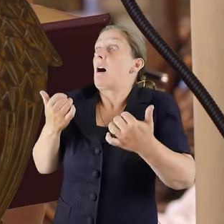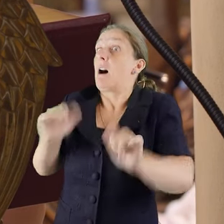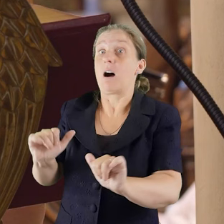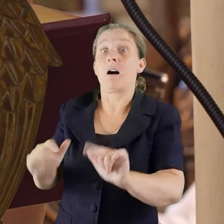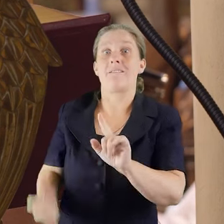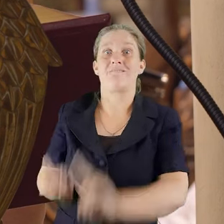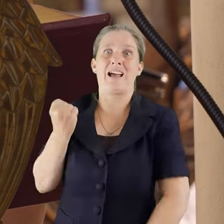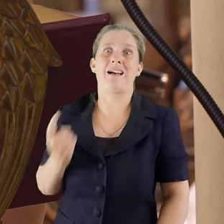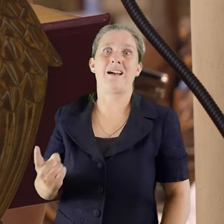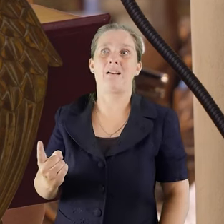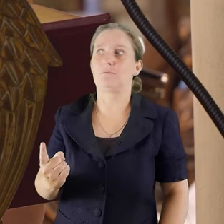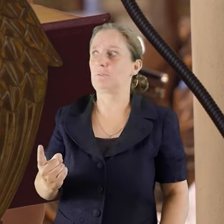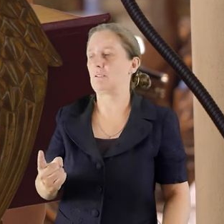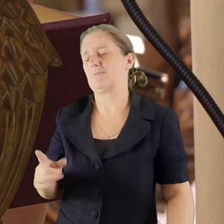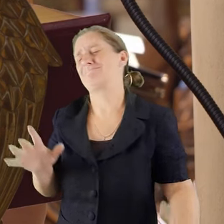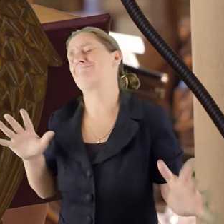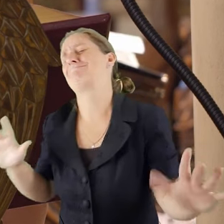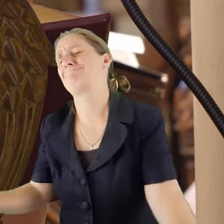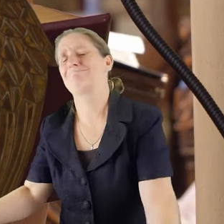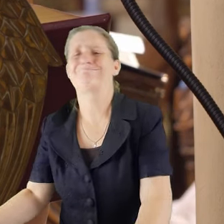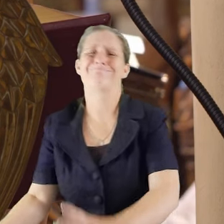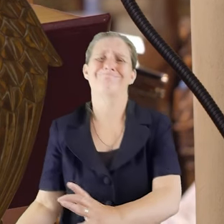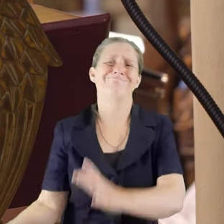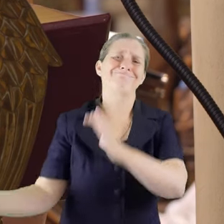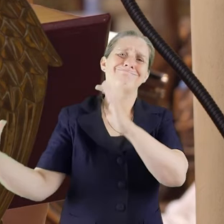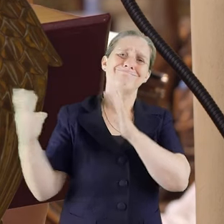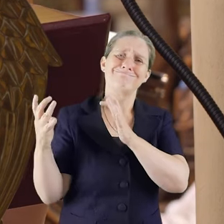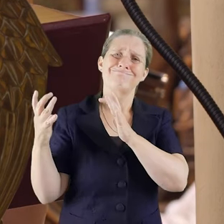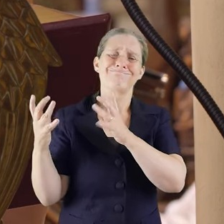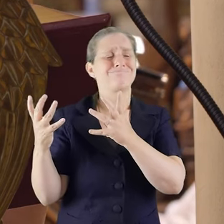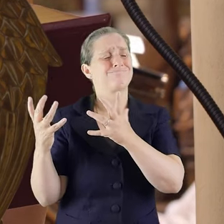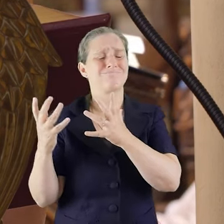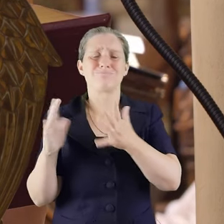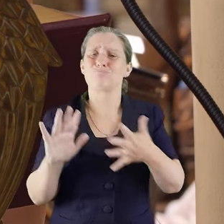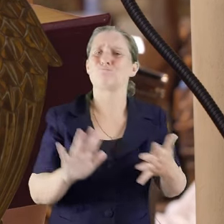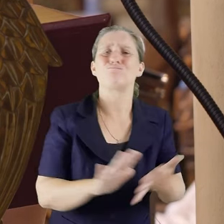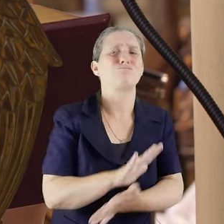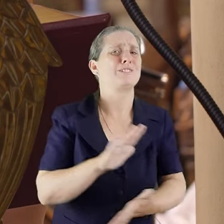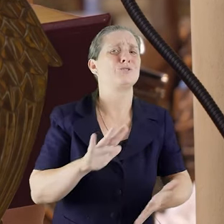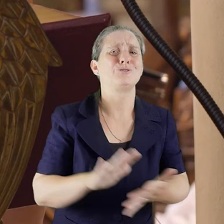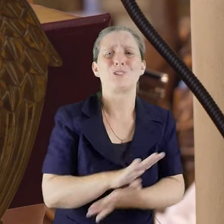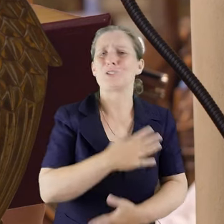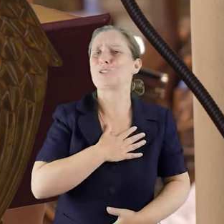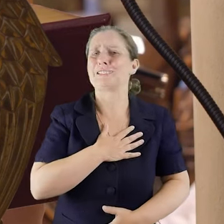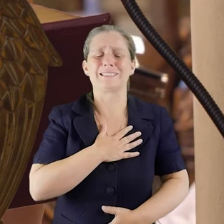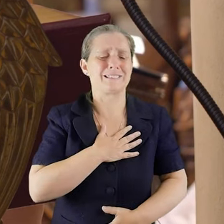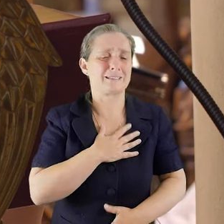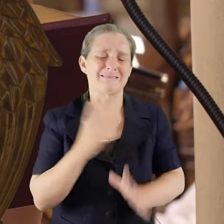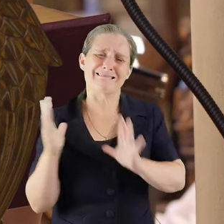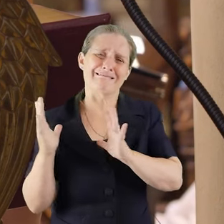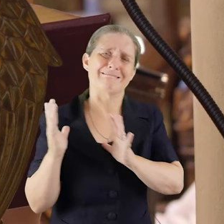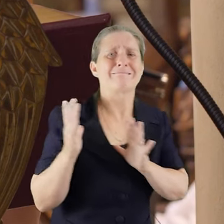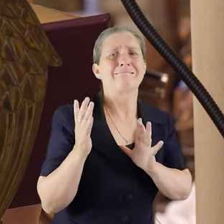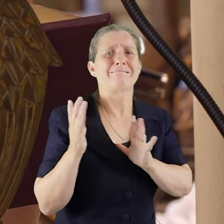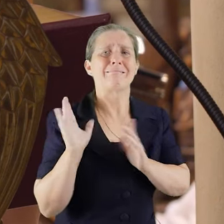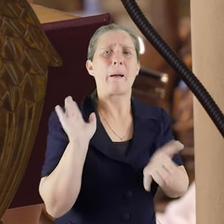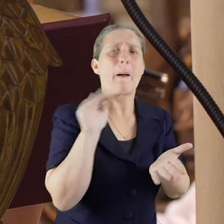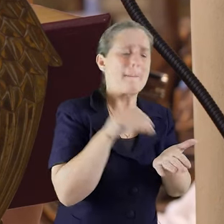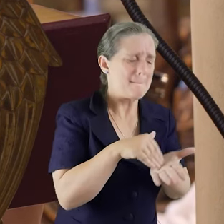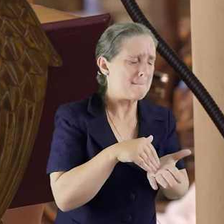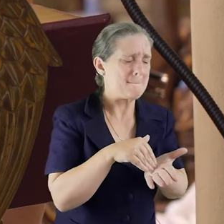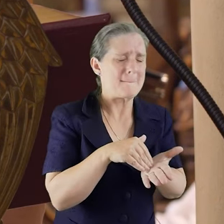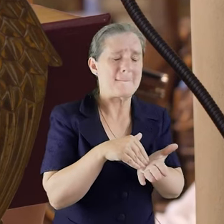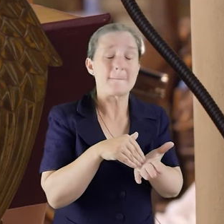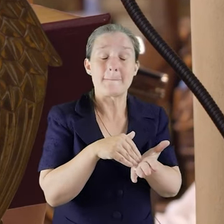it? When he has found it, he lays it on his shoulders and rejoices. And when he